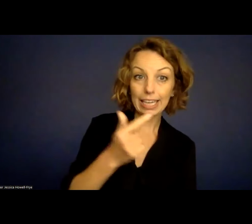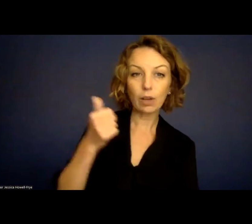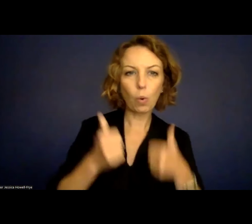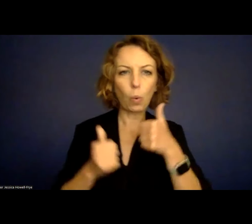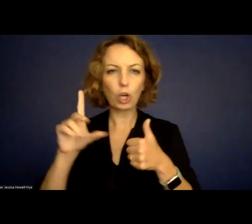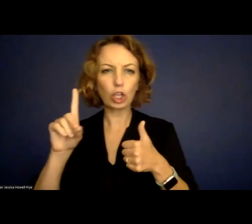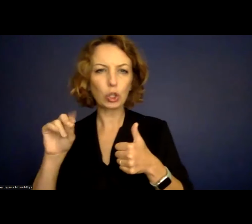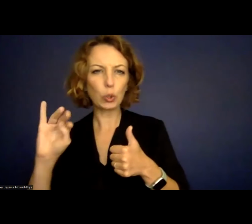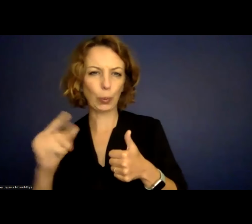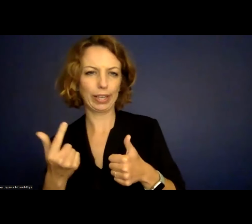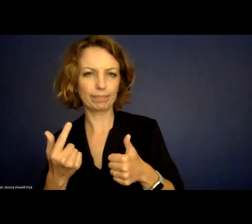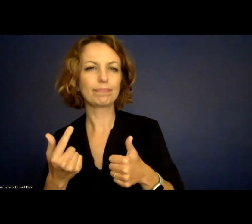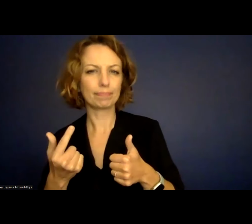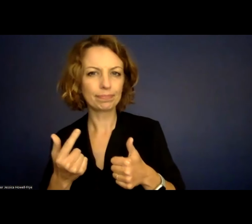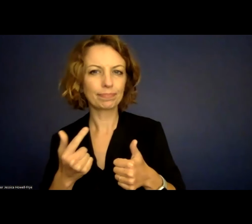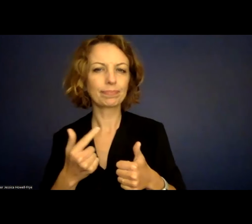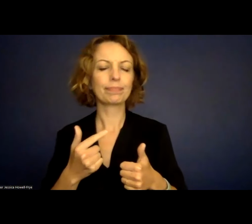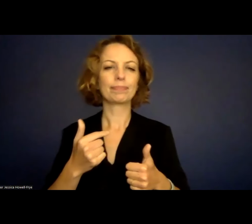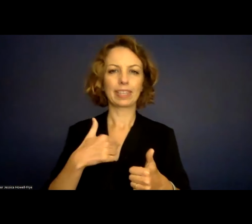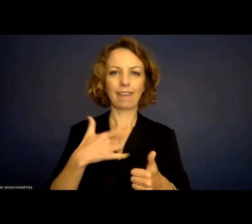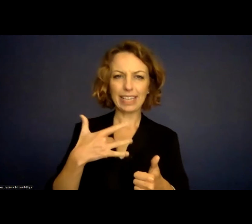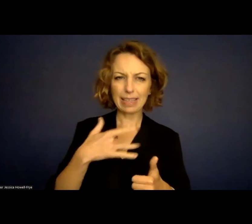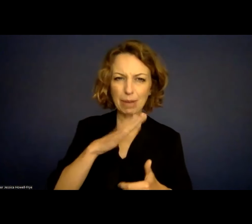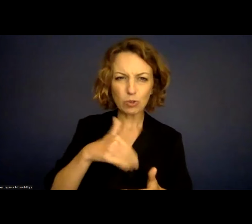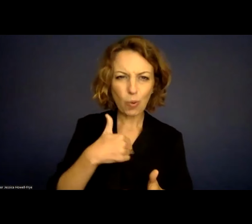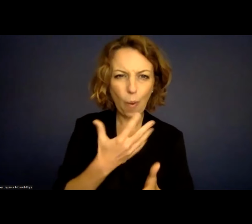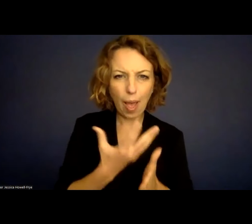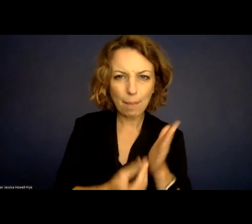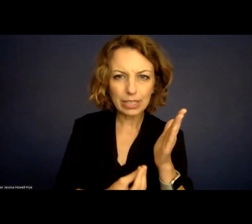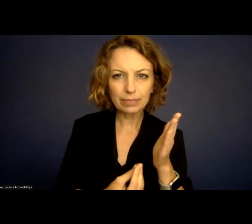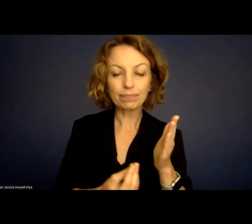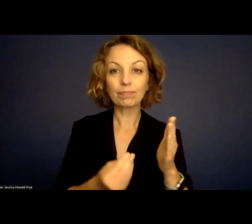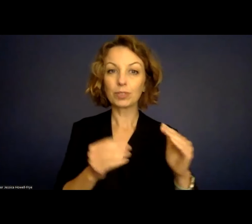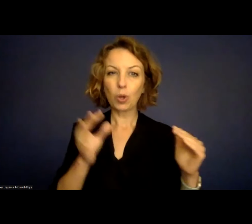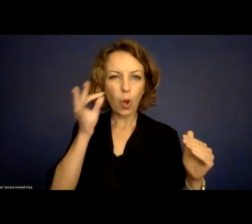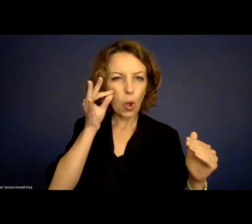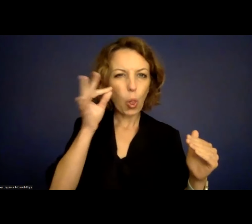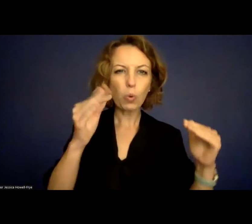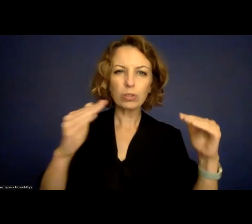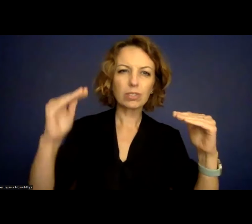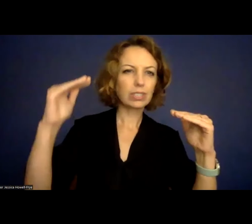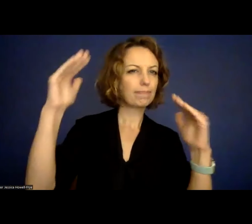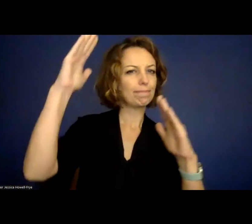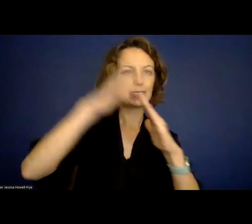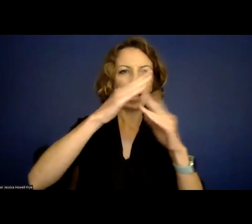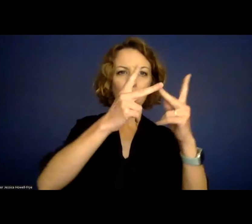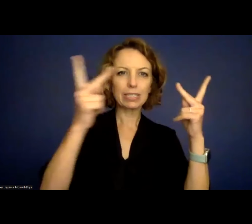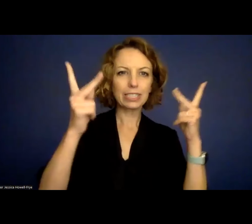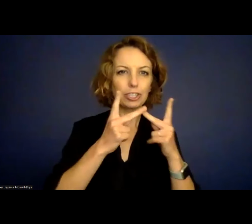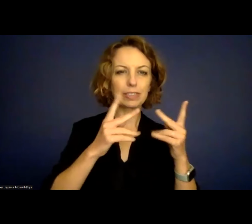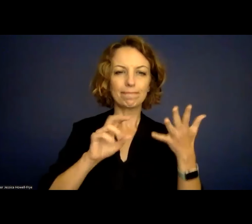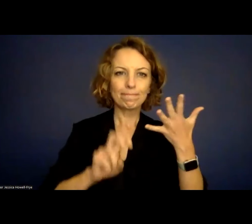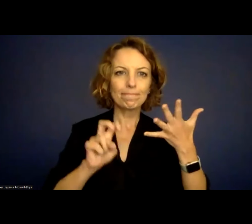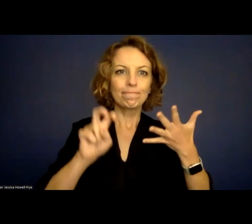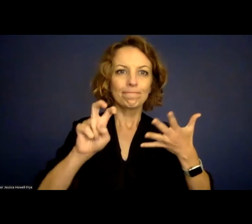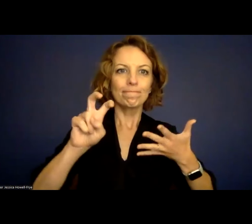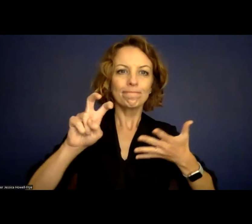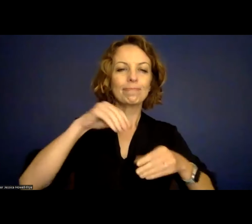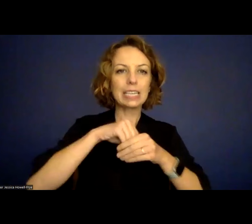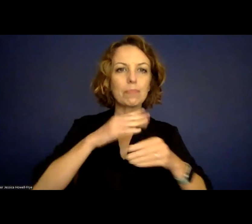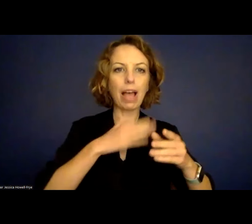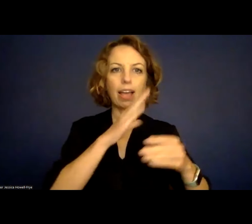soul moments. One step from the top in my company, having achieved far more than I could ever have imagined. But something